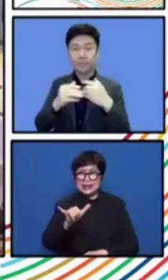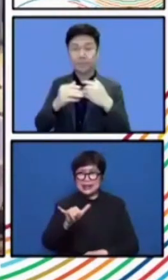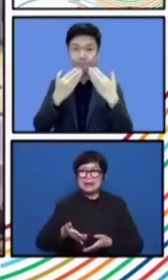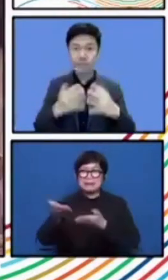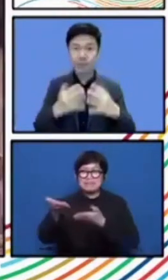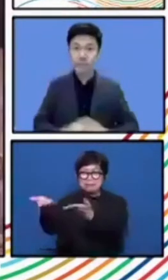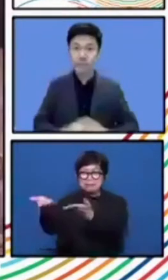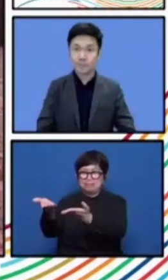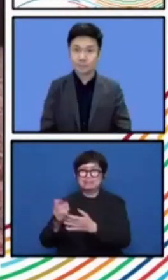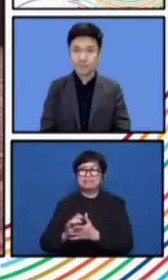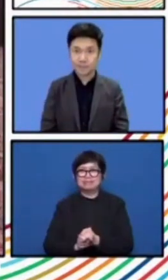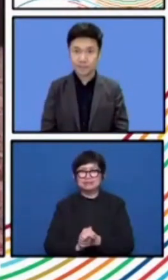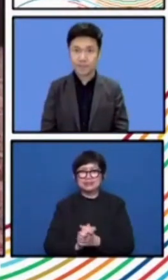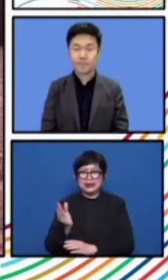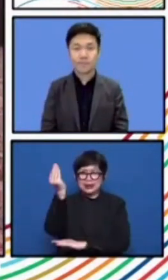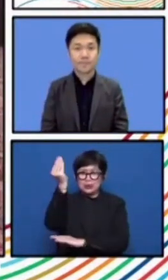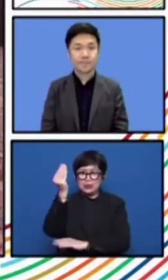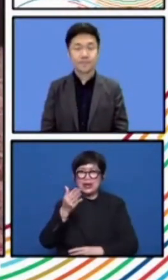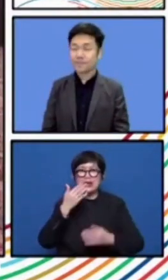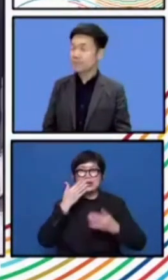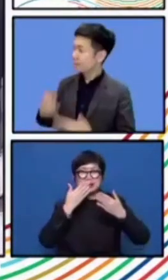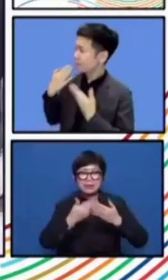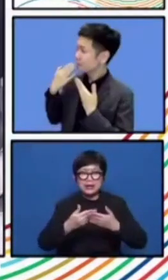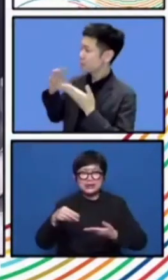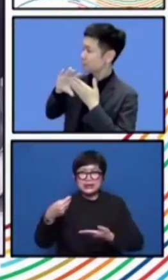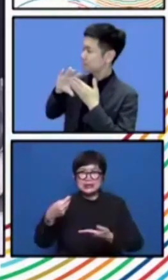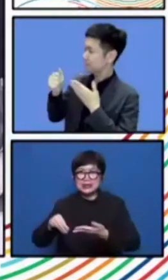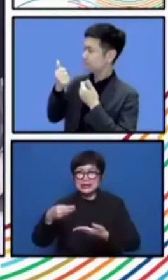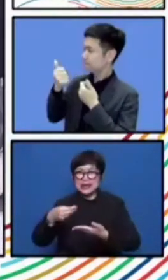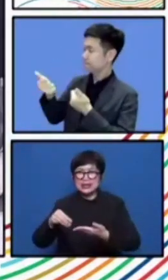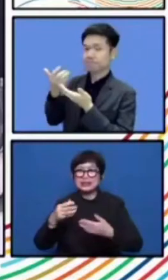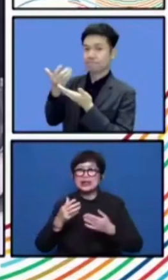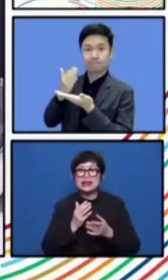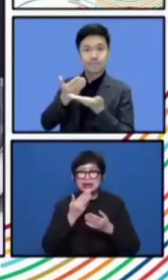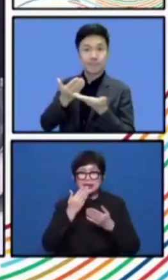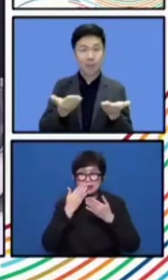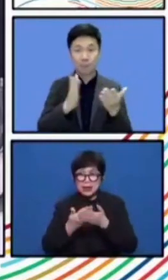thank you secretary the meeting is adjourned